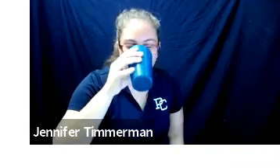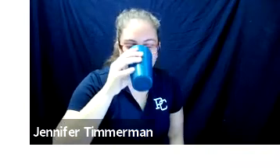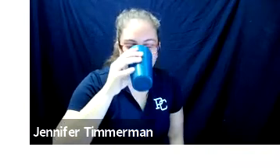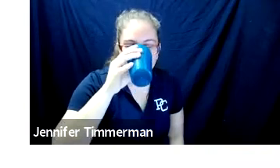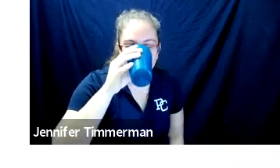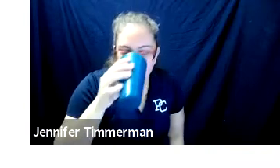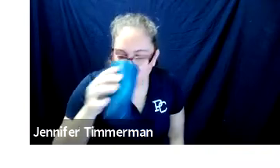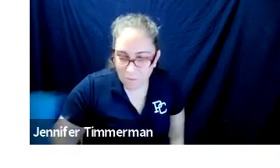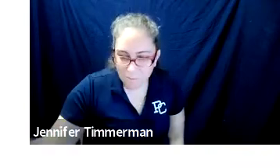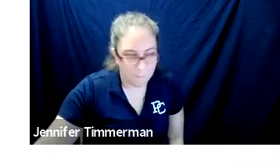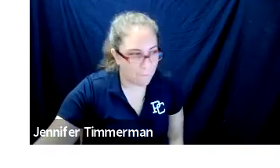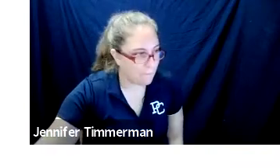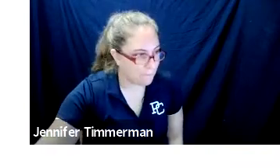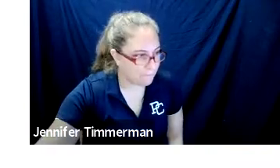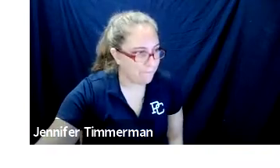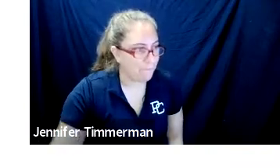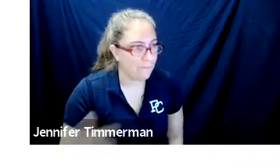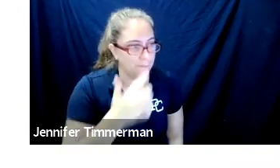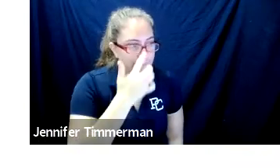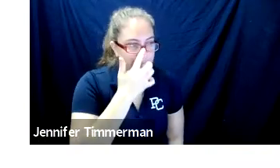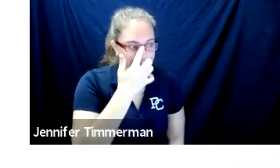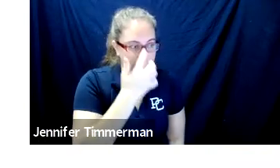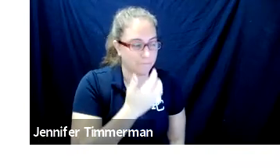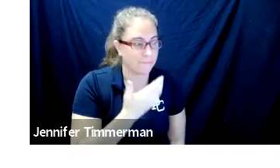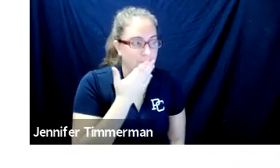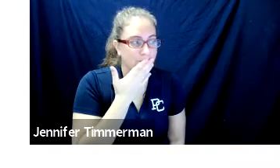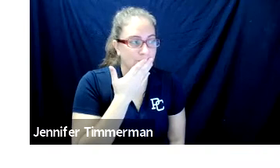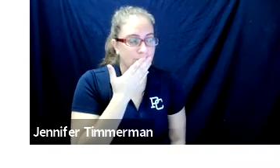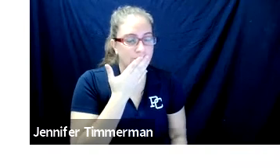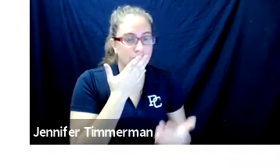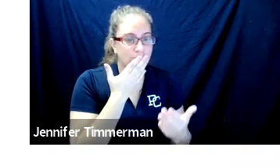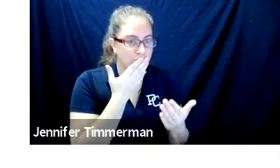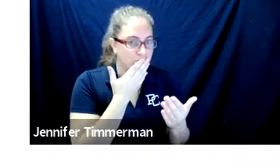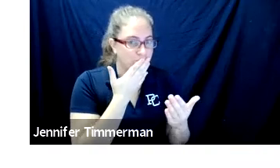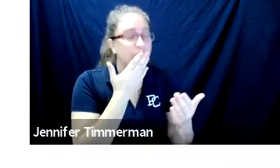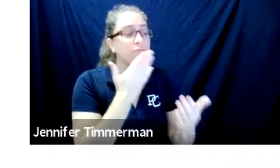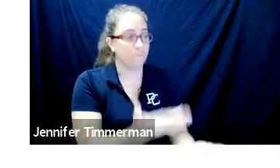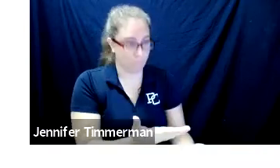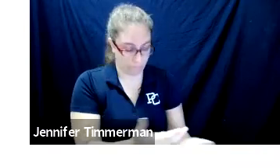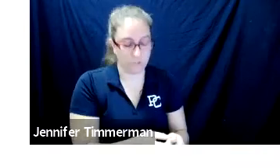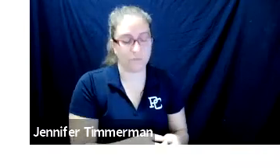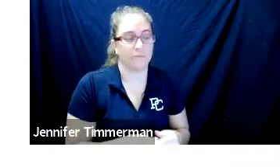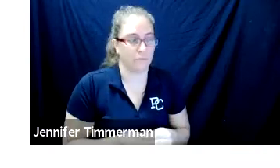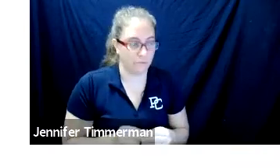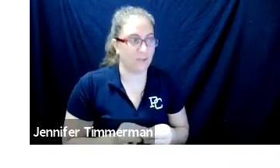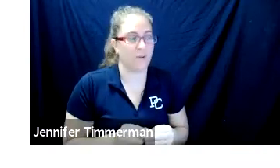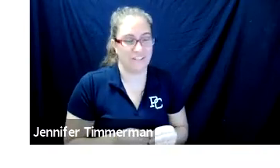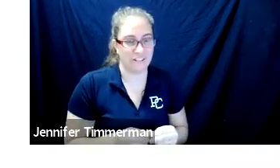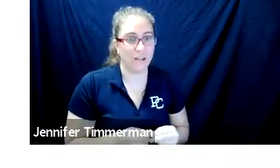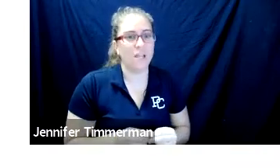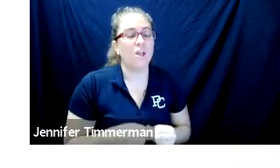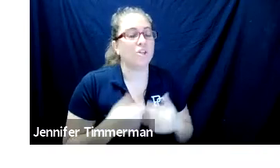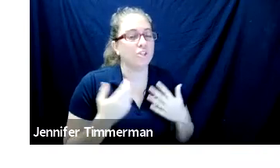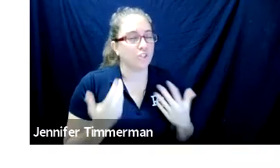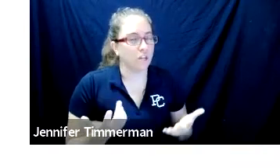Shin, when you're saying thank you, does it matter? I'm confused. Which hand needs to be on your chin? Great